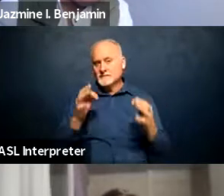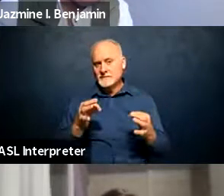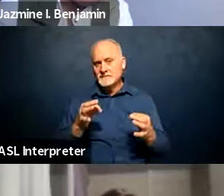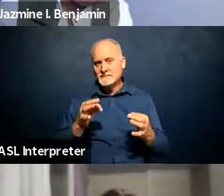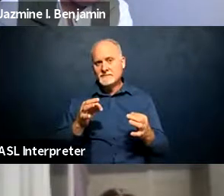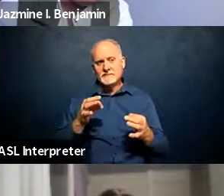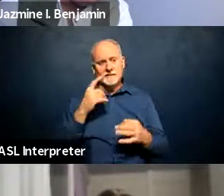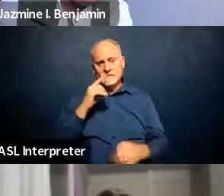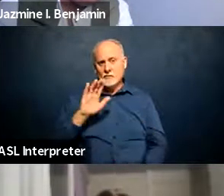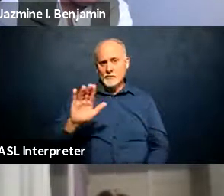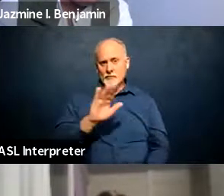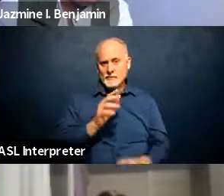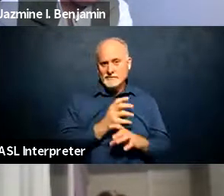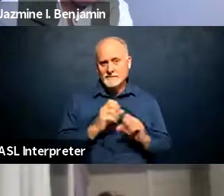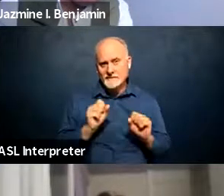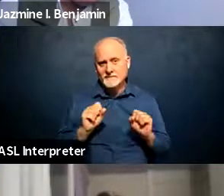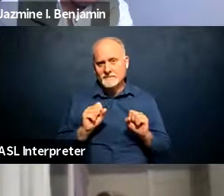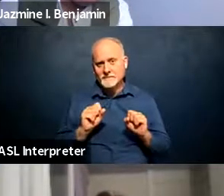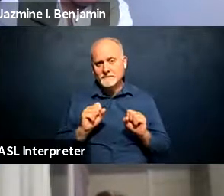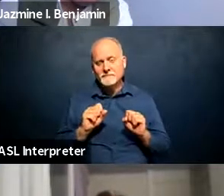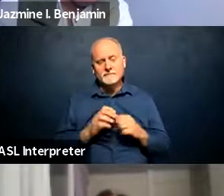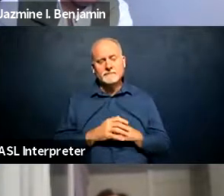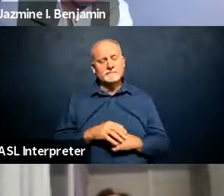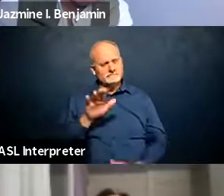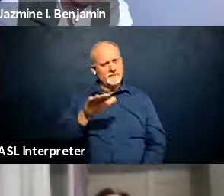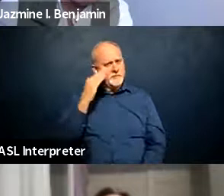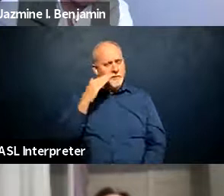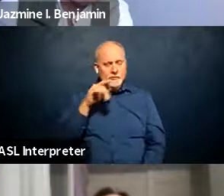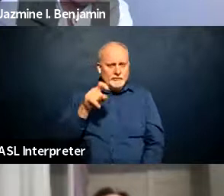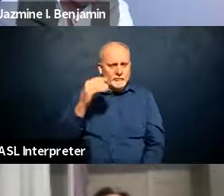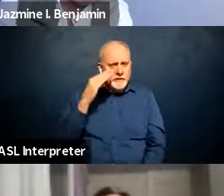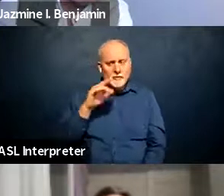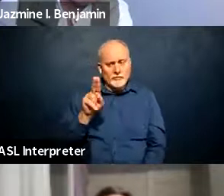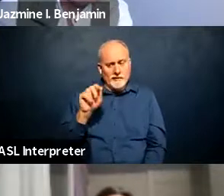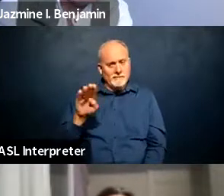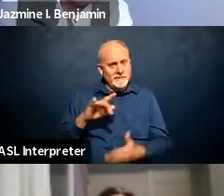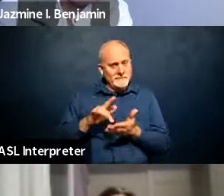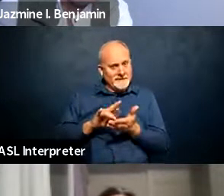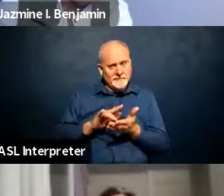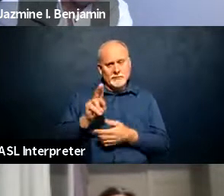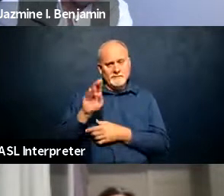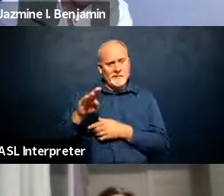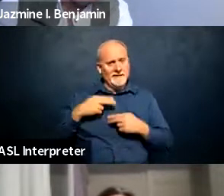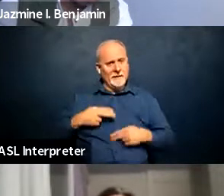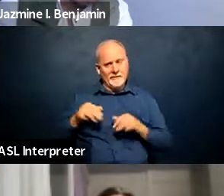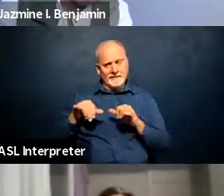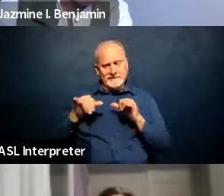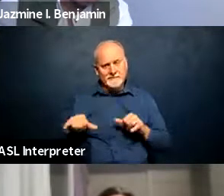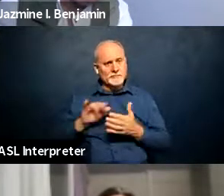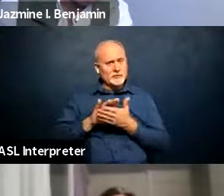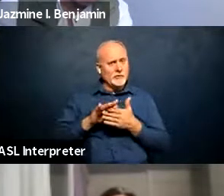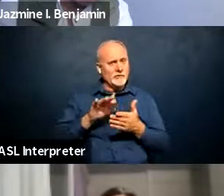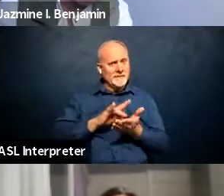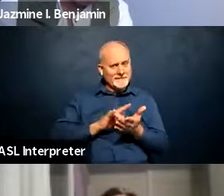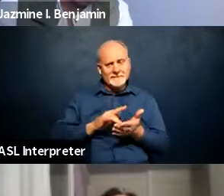the safety of the UAB community. And as you know, or should know, UAB Medicine, UAB Health System, the School of Medicine, School of